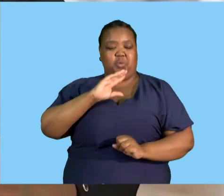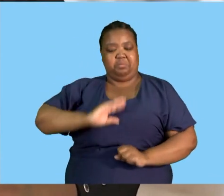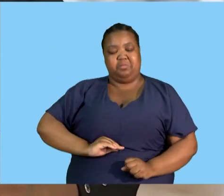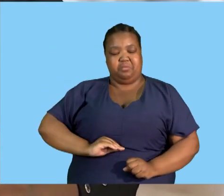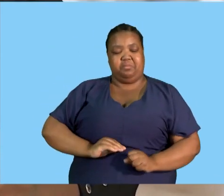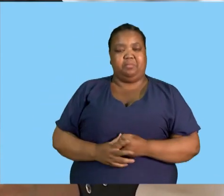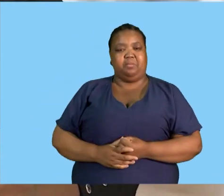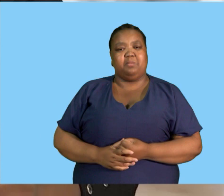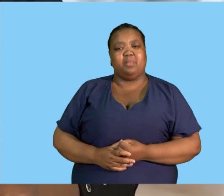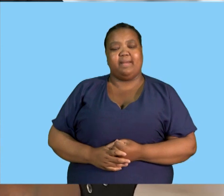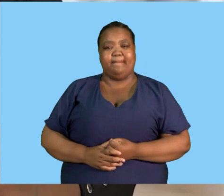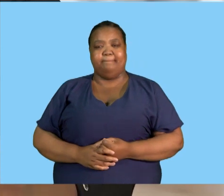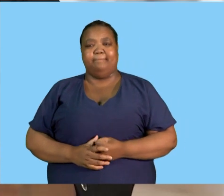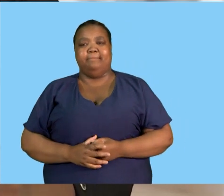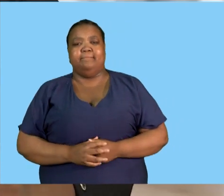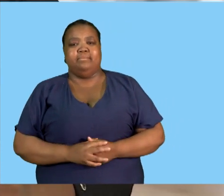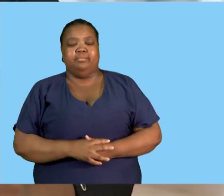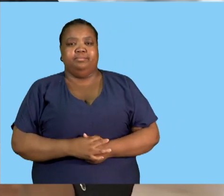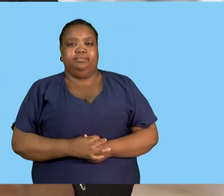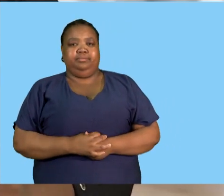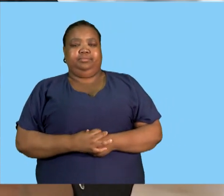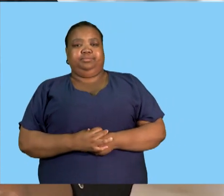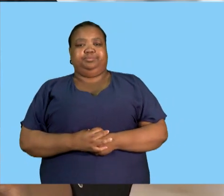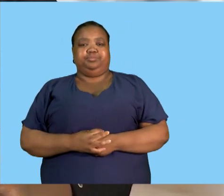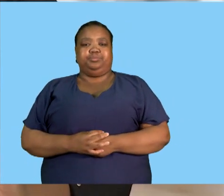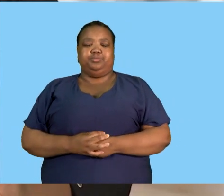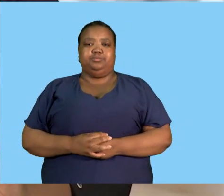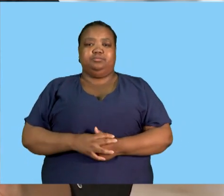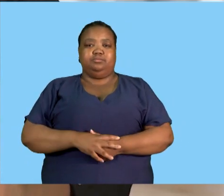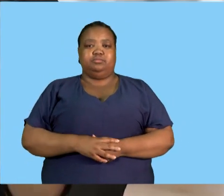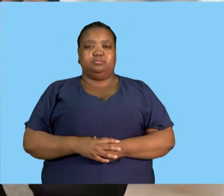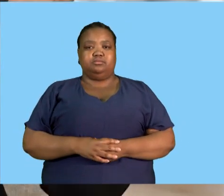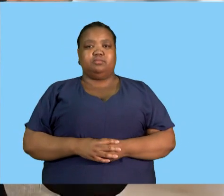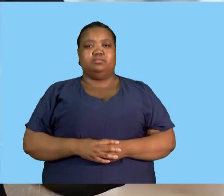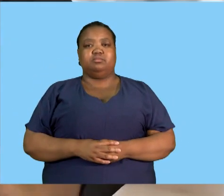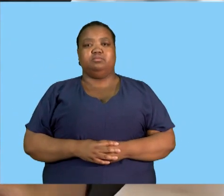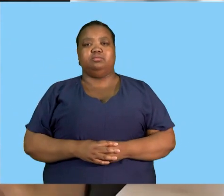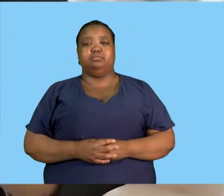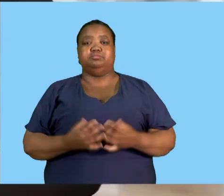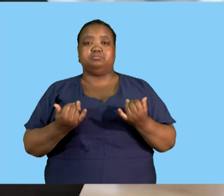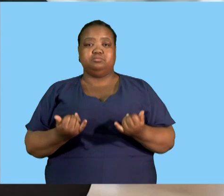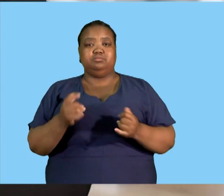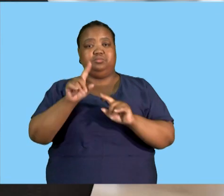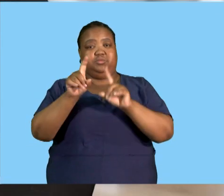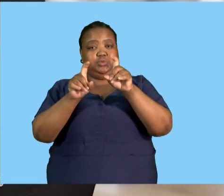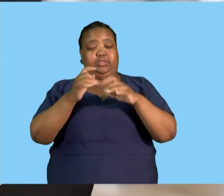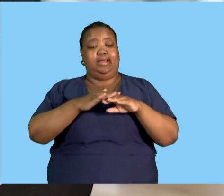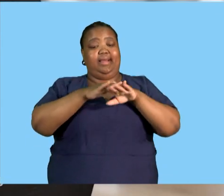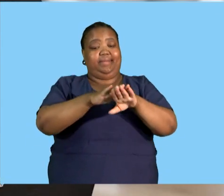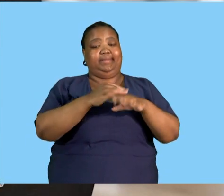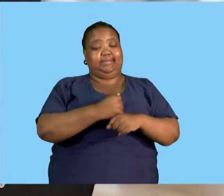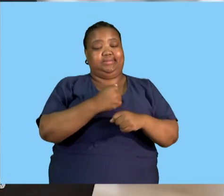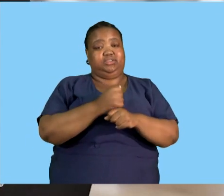All right. So we have come to the end of our the questionnaires, or the